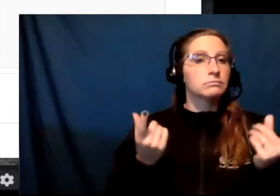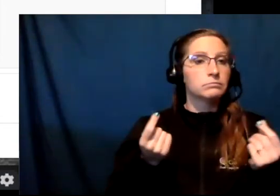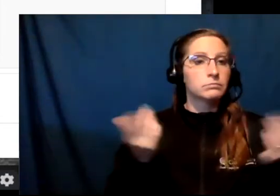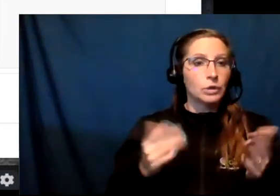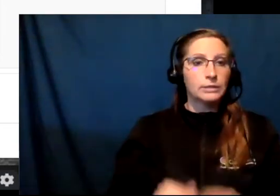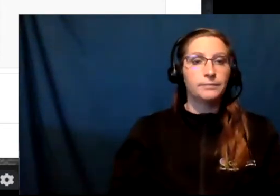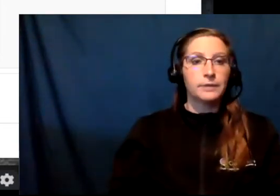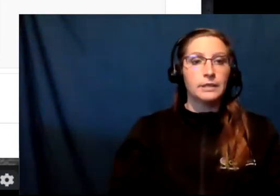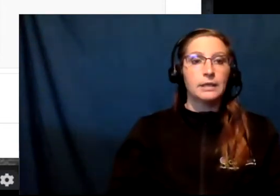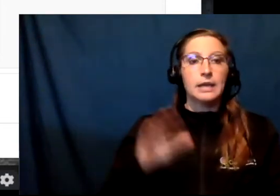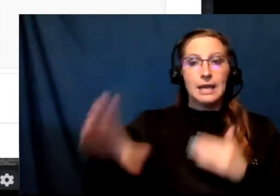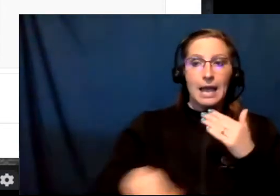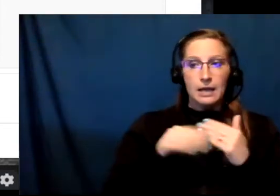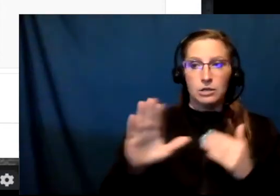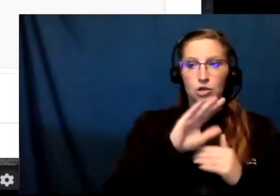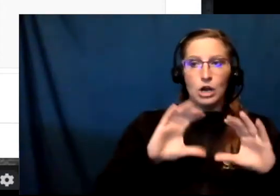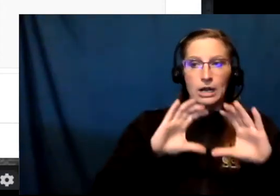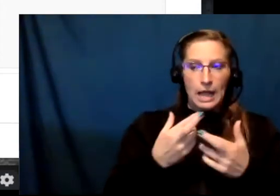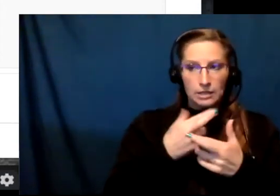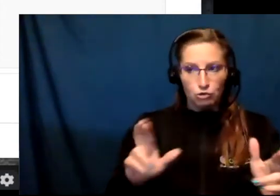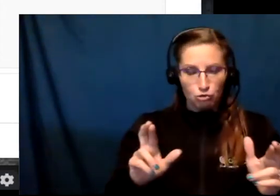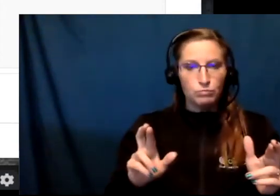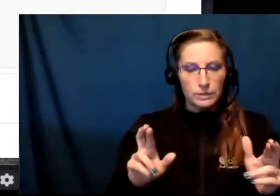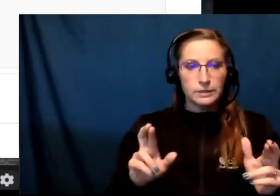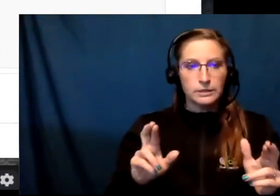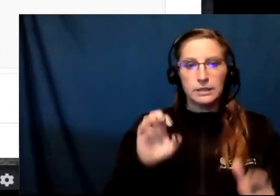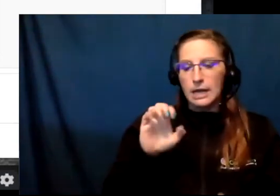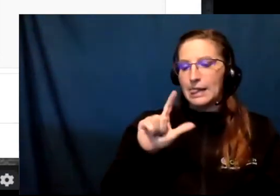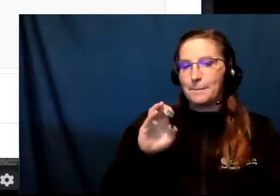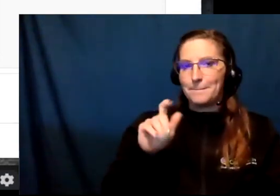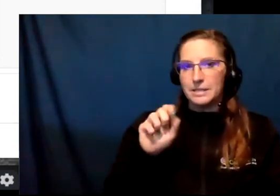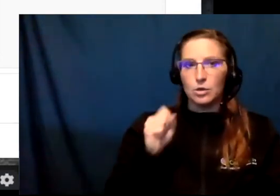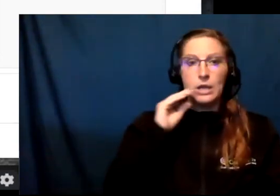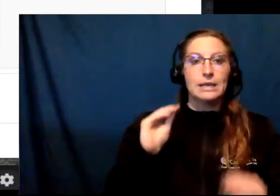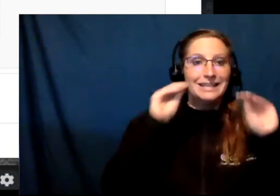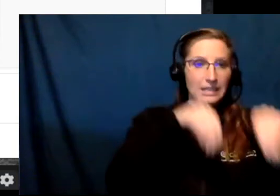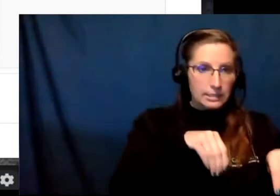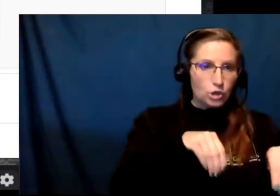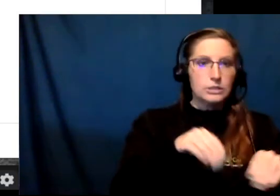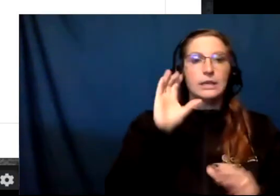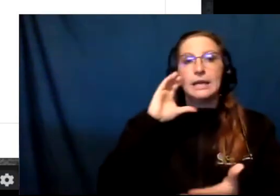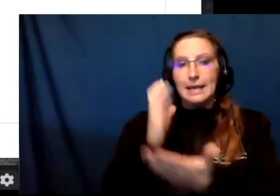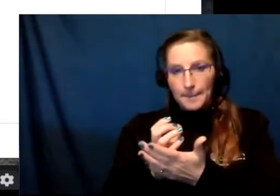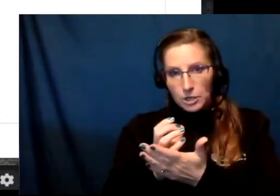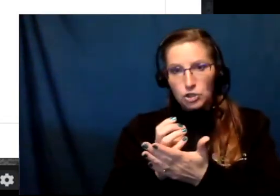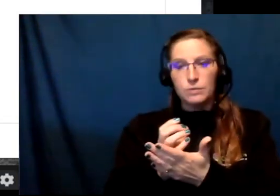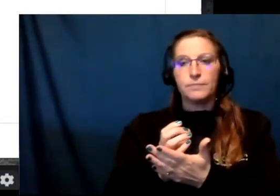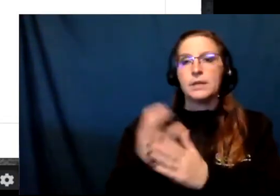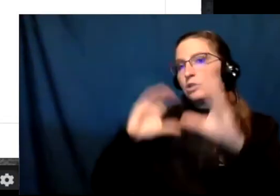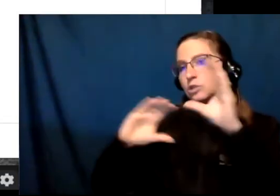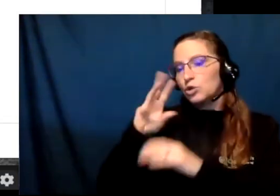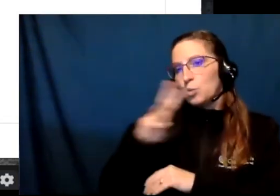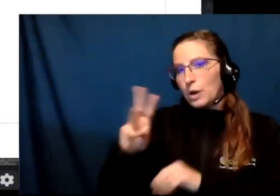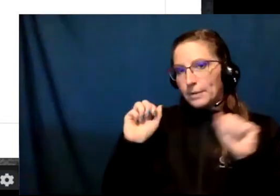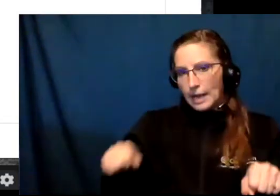want to add our classroom elements. So I would go to Insert and go to Image, and then I search the web. You could also have